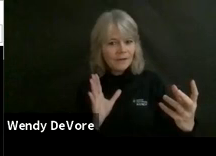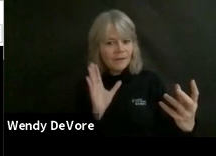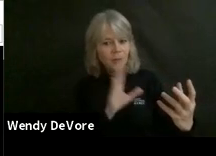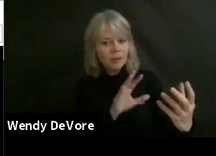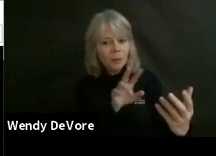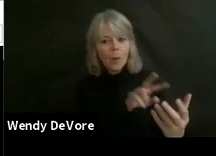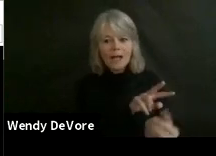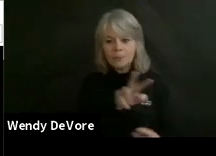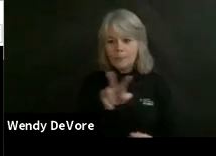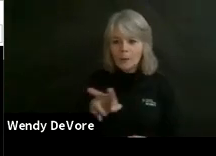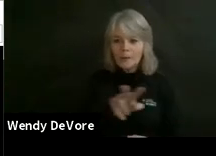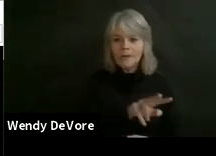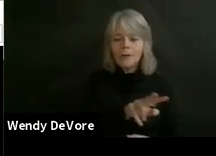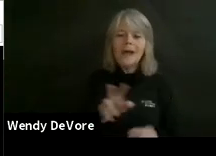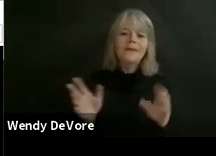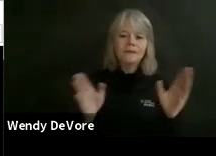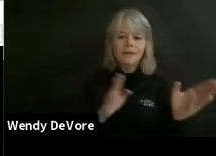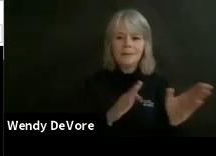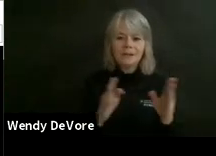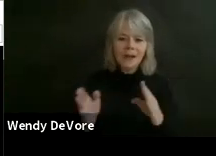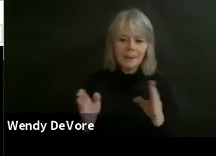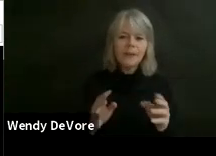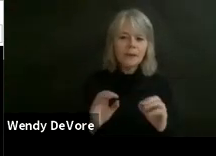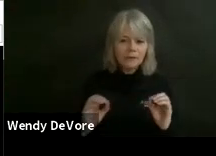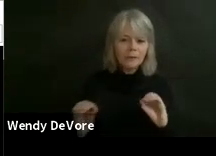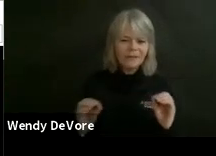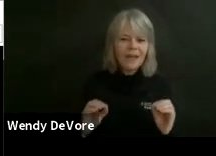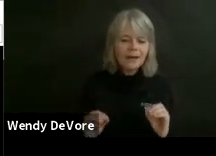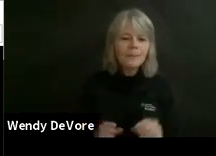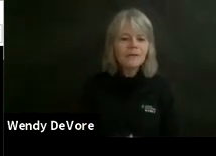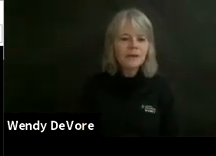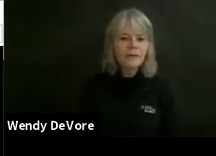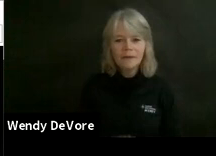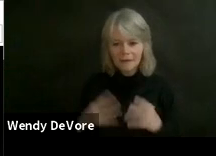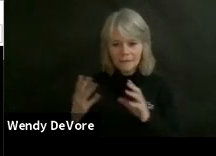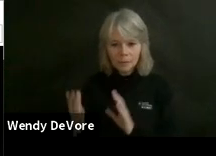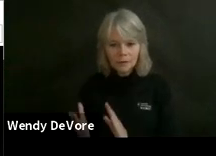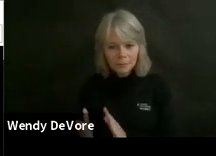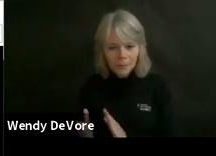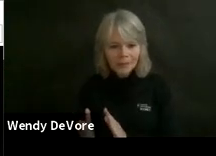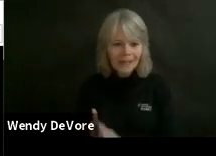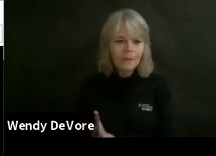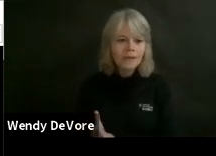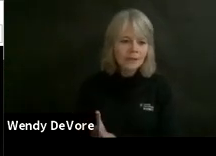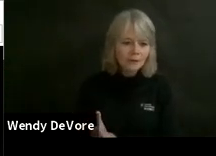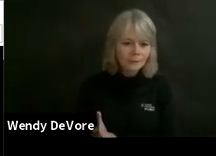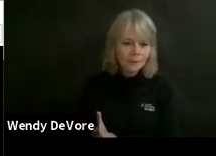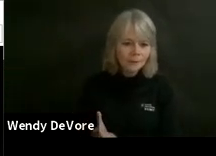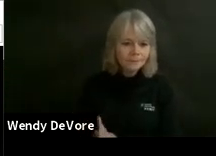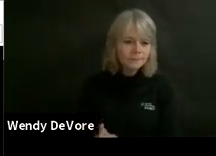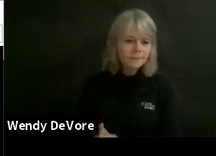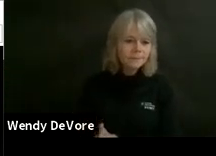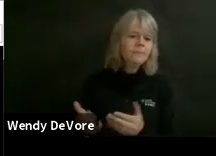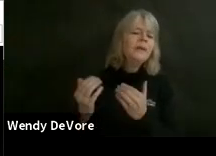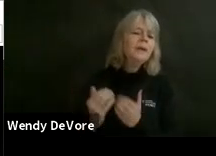the deaf individual can watch both of you at the same time. So the setup is different than if it was a spoken language interpreter.